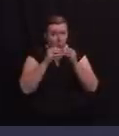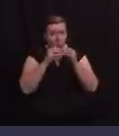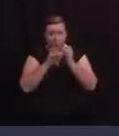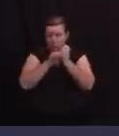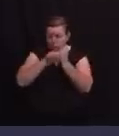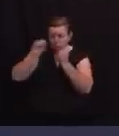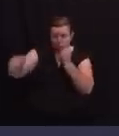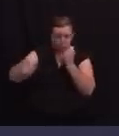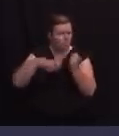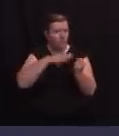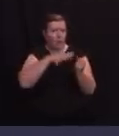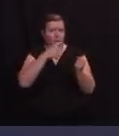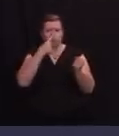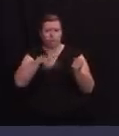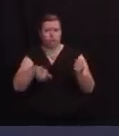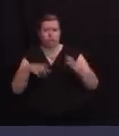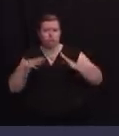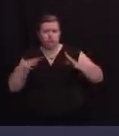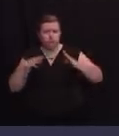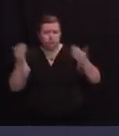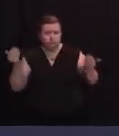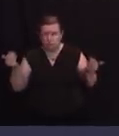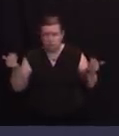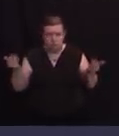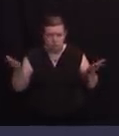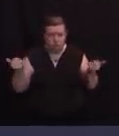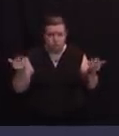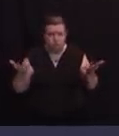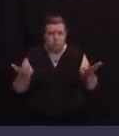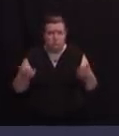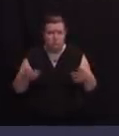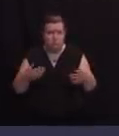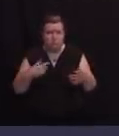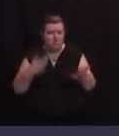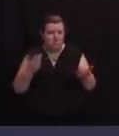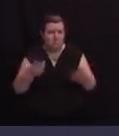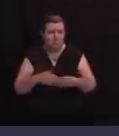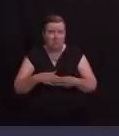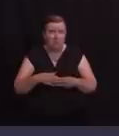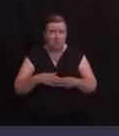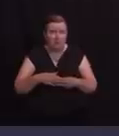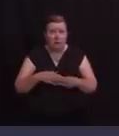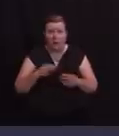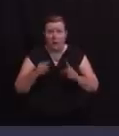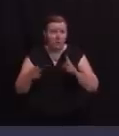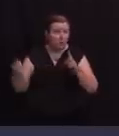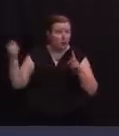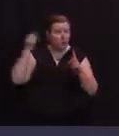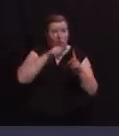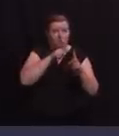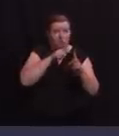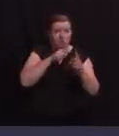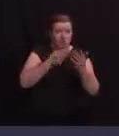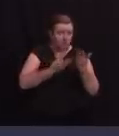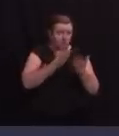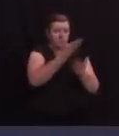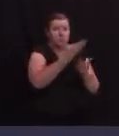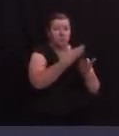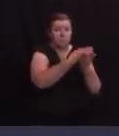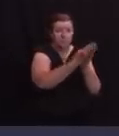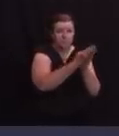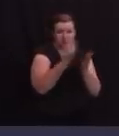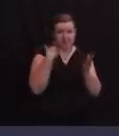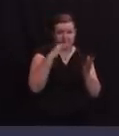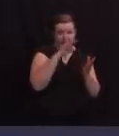kind of window? I think we've said before we would be, and I would be today. But as I say, if you go back to when we first put this out in February, the hearings,